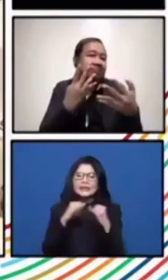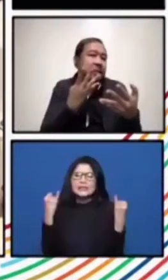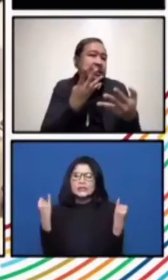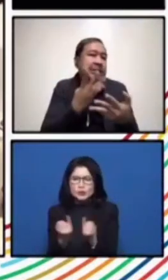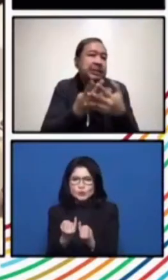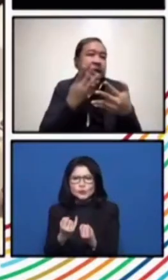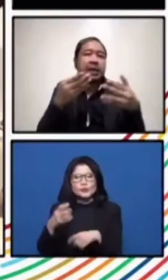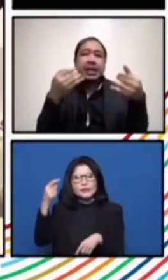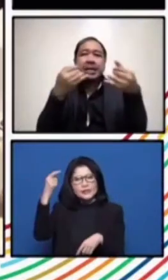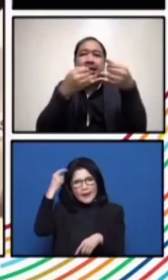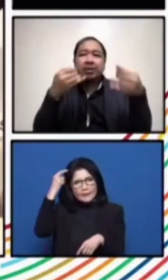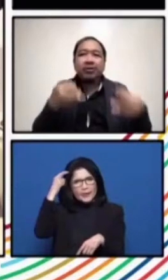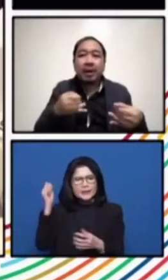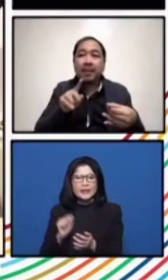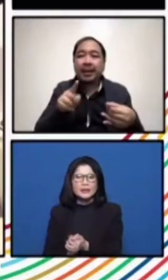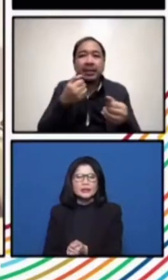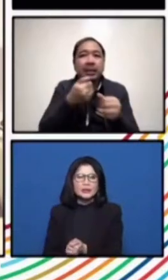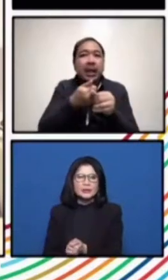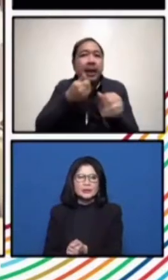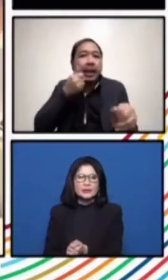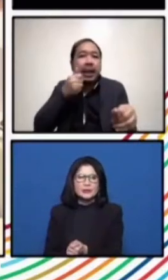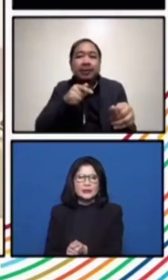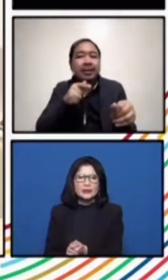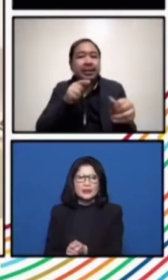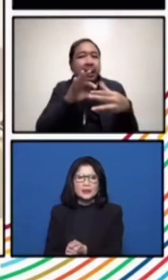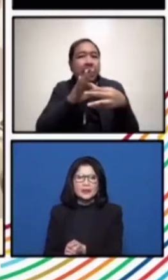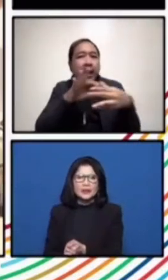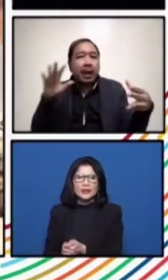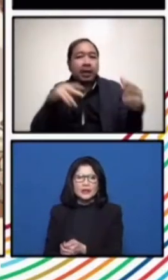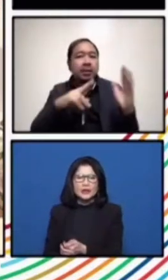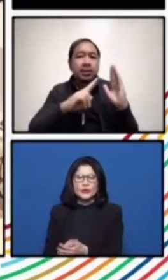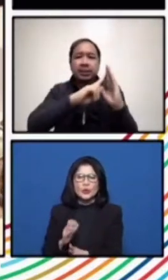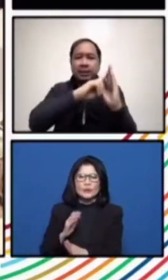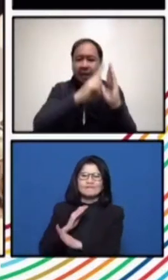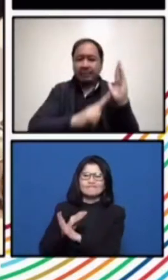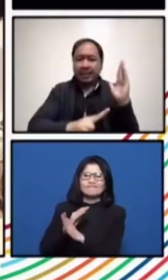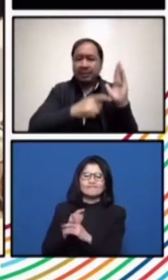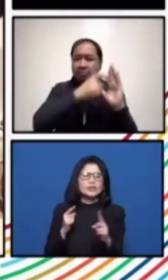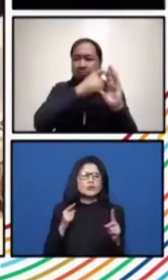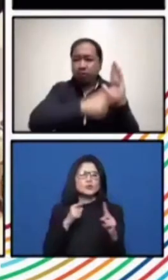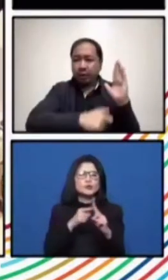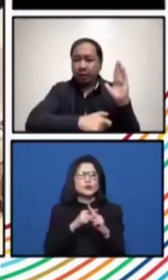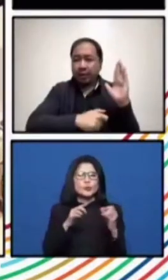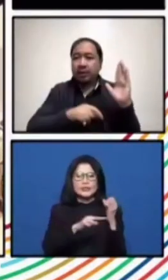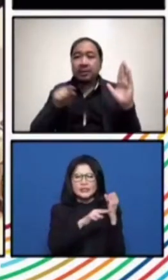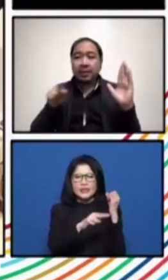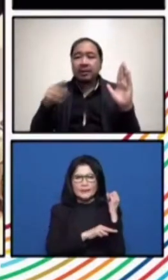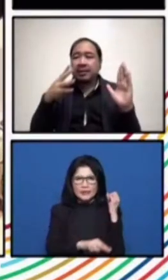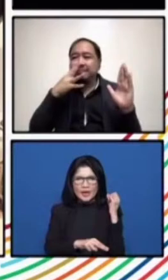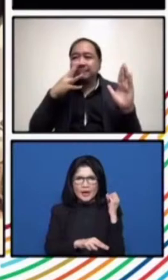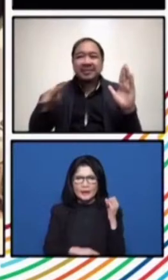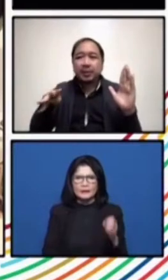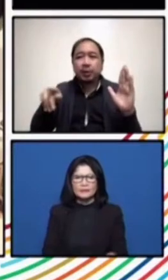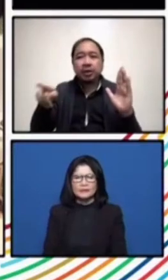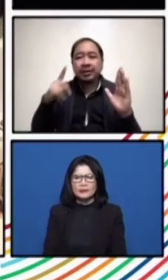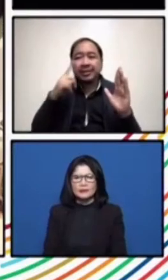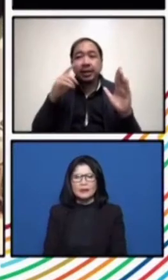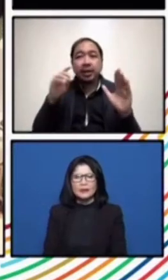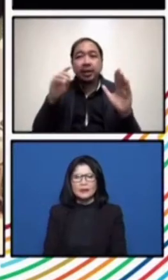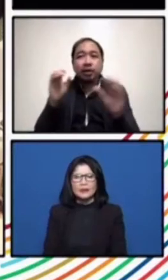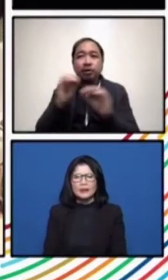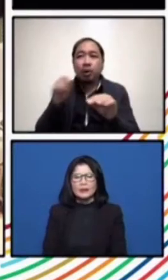principles and objectives of crpd and it will be a disregard of the slogan of no one left behind